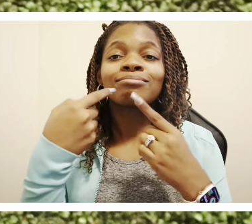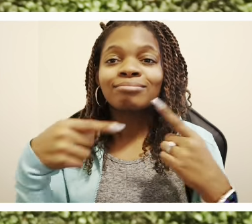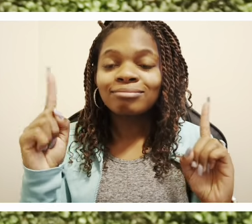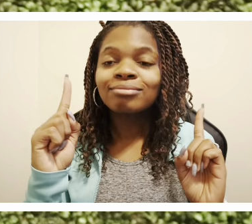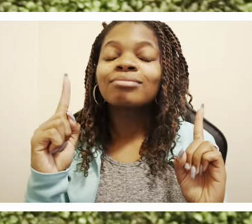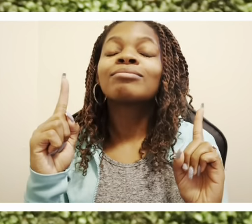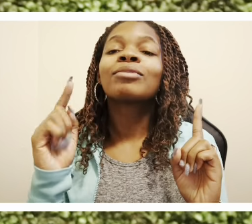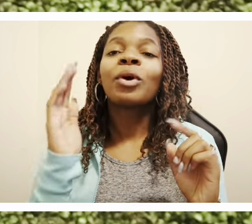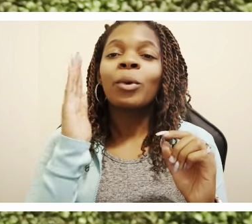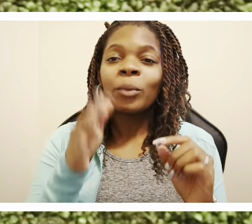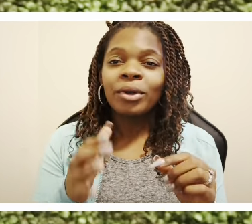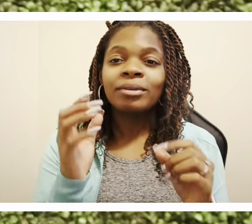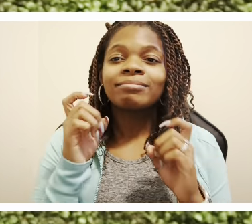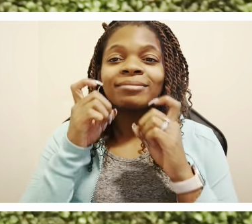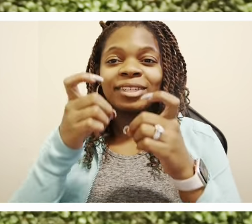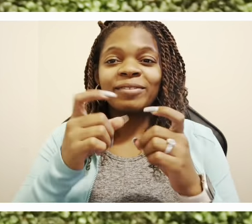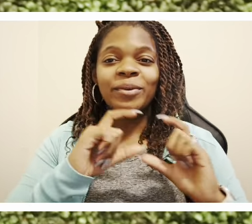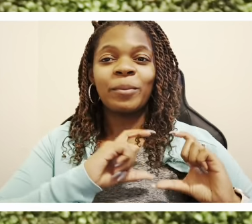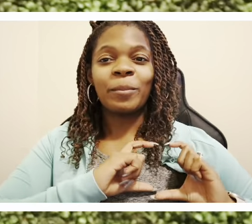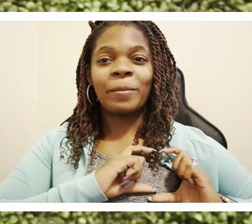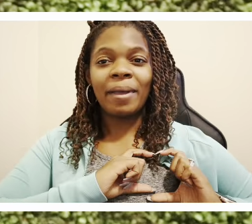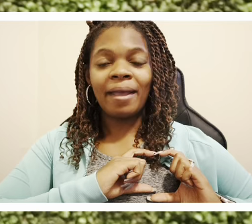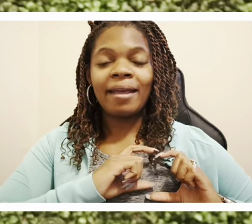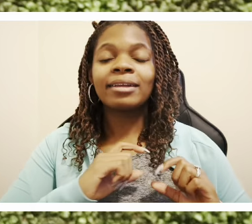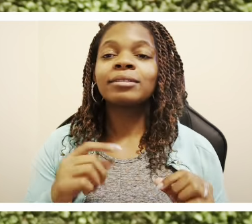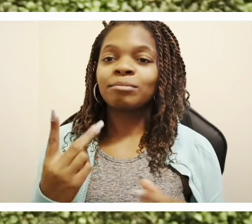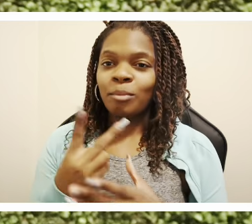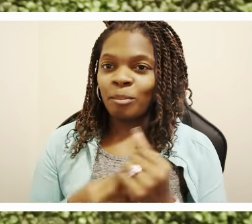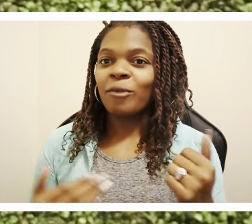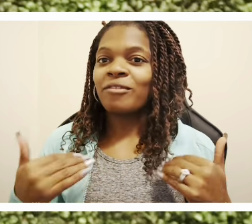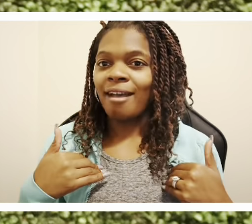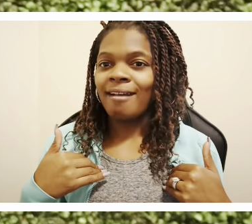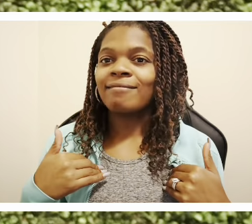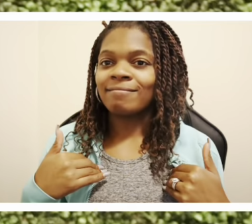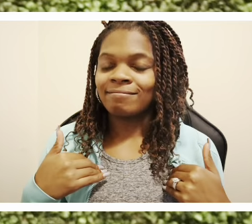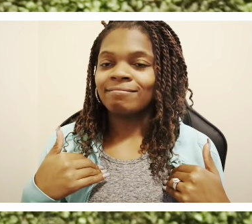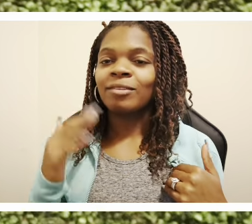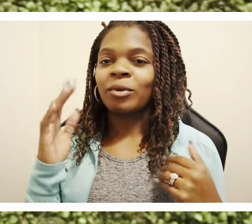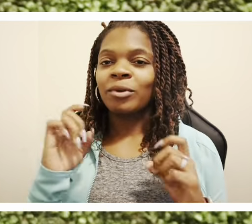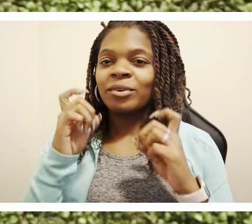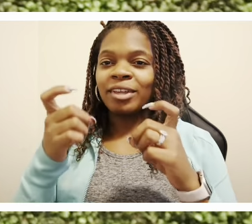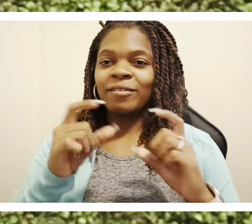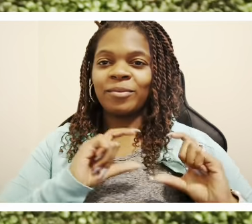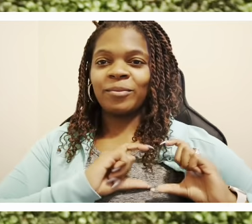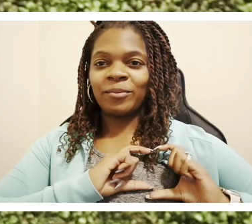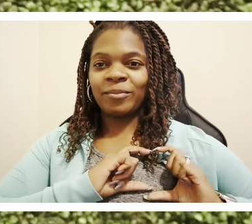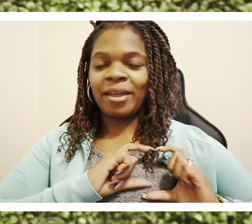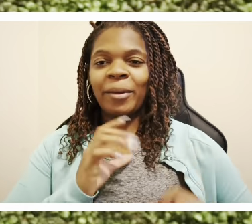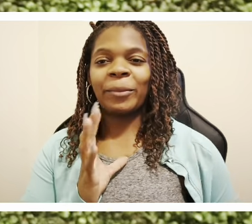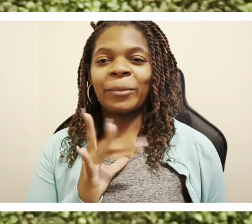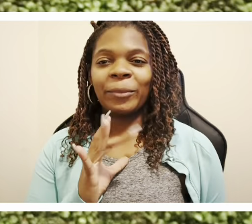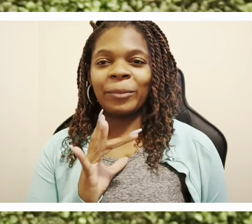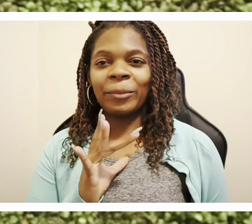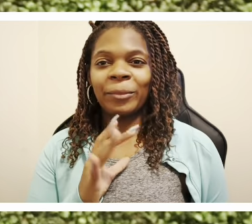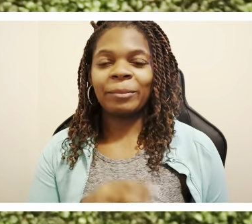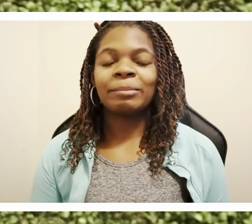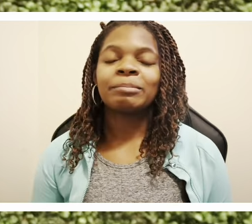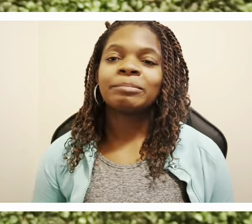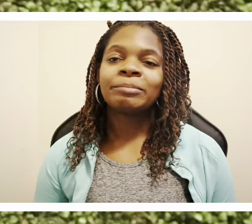get badges. If you accomplish a goal of closing out a ring for both of them,